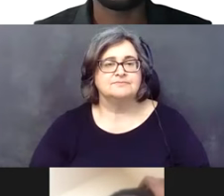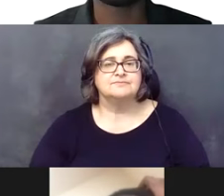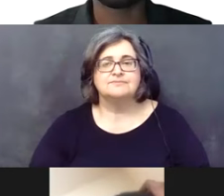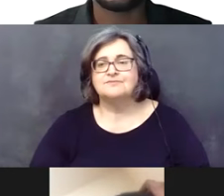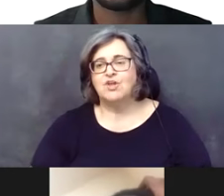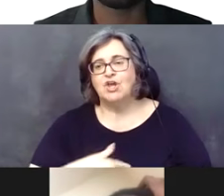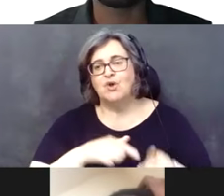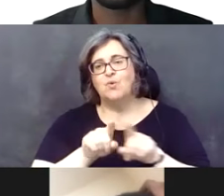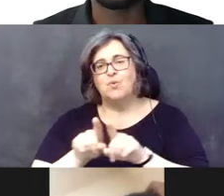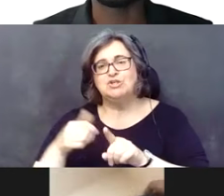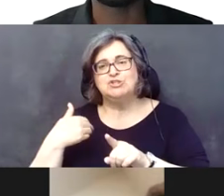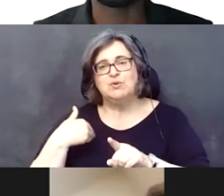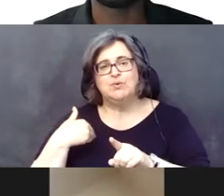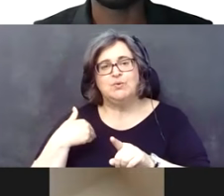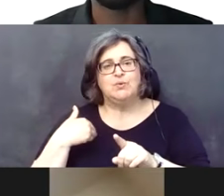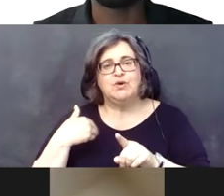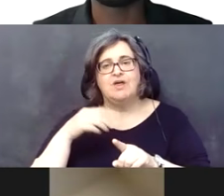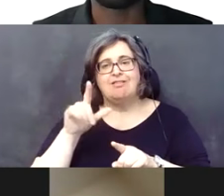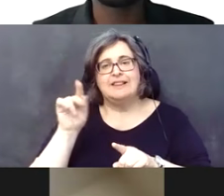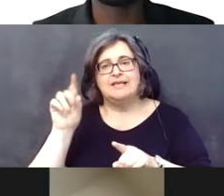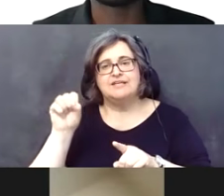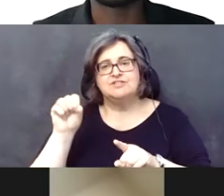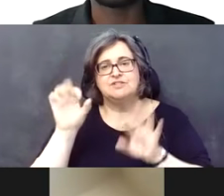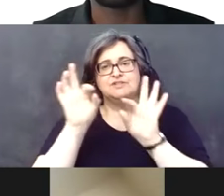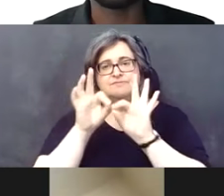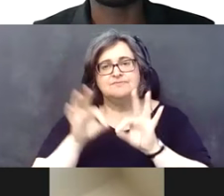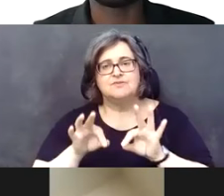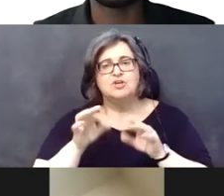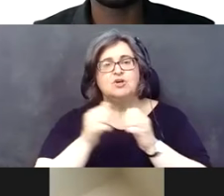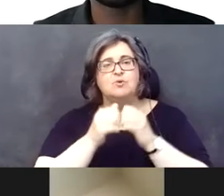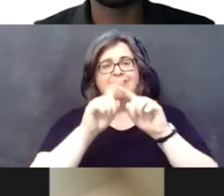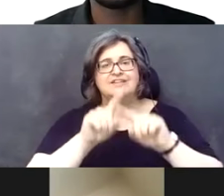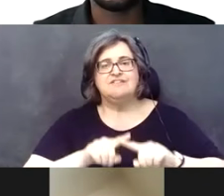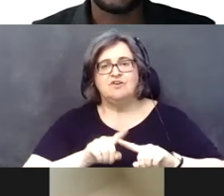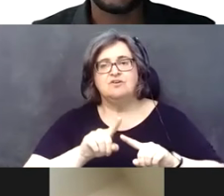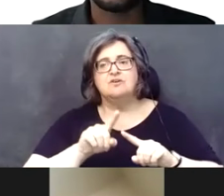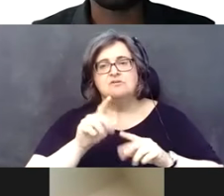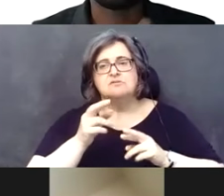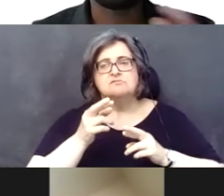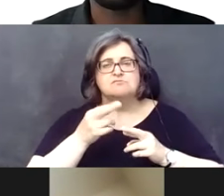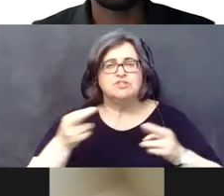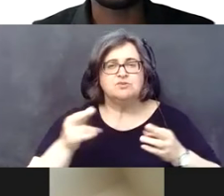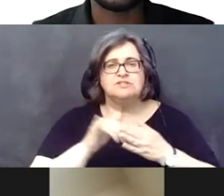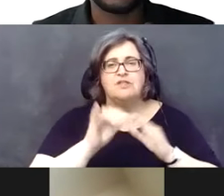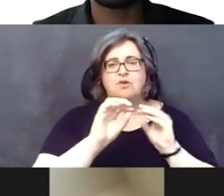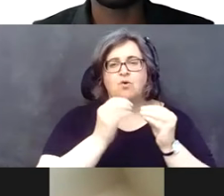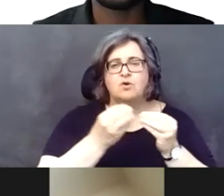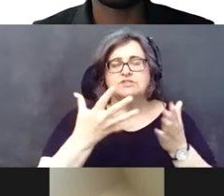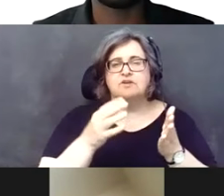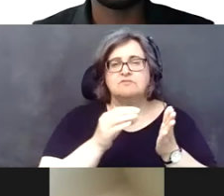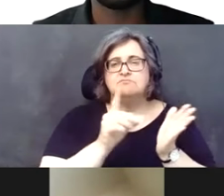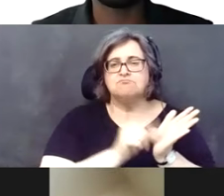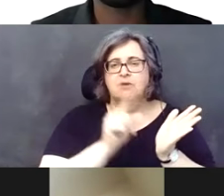And we also have links to some resources that some of these organizations have published and has sent